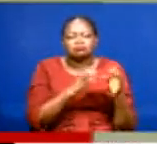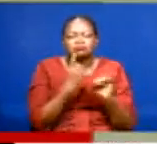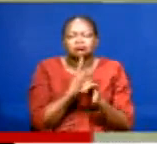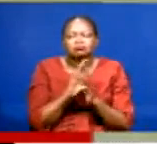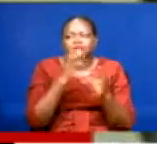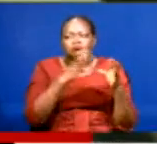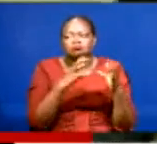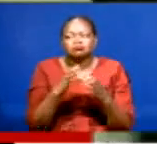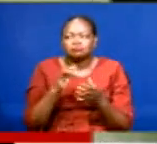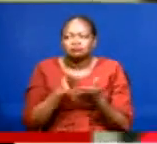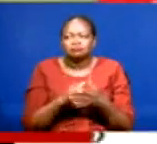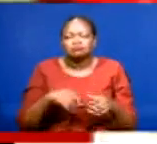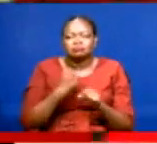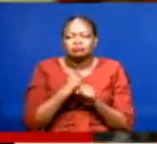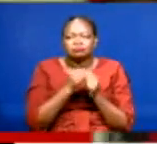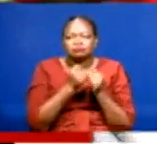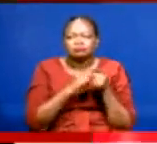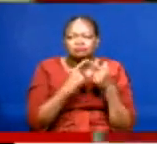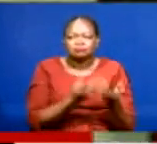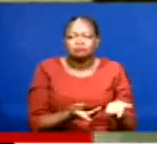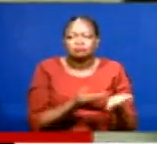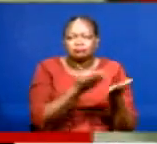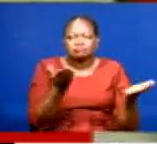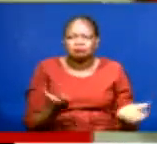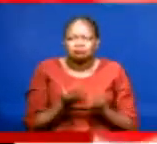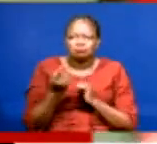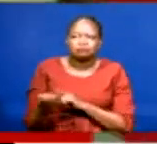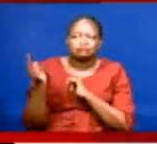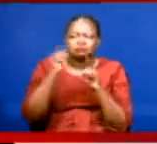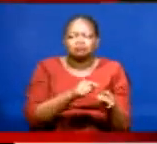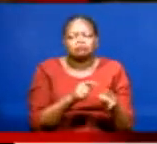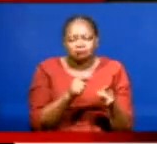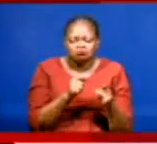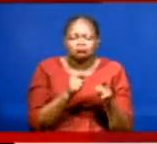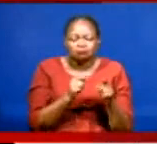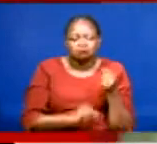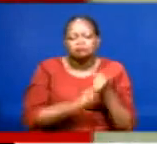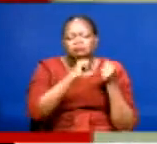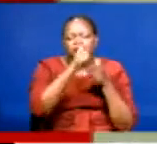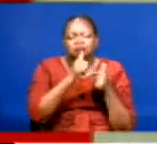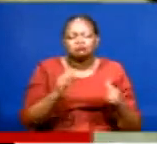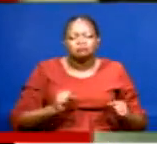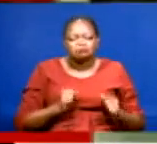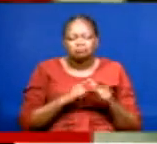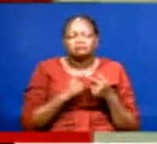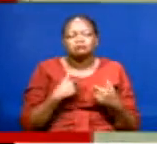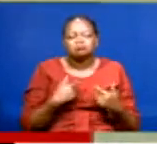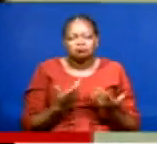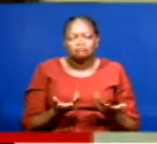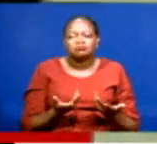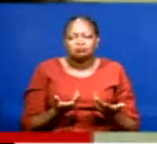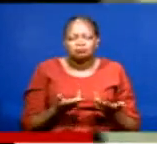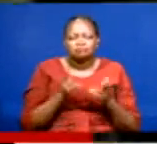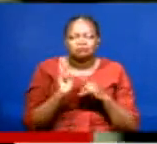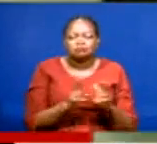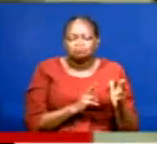community that we work with. And right now, they are also the ones who have come now to give back even to other young girls. So we have, we normally